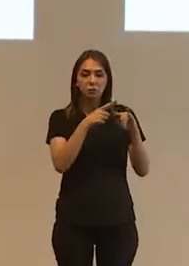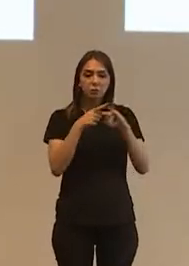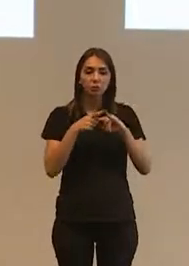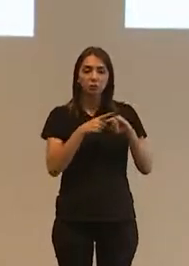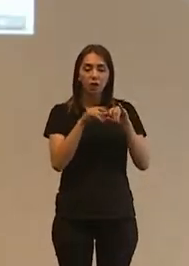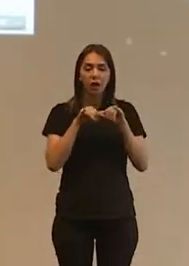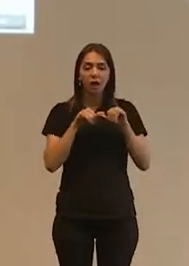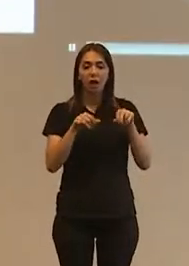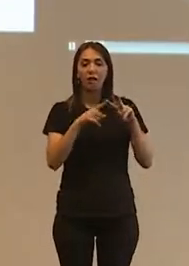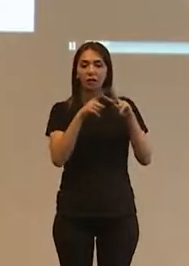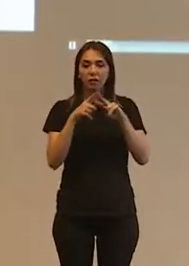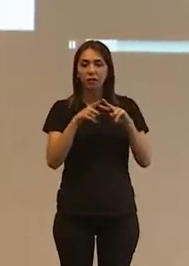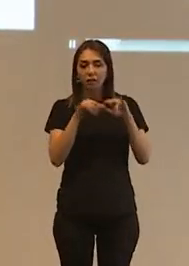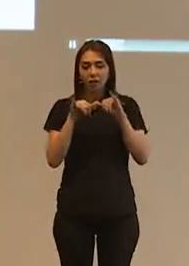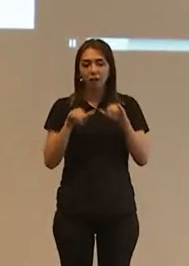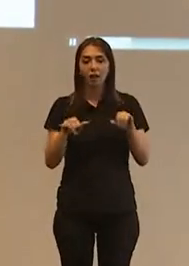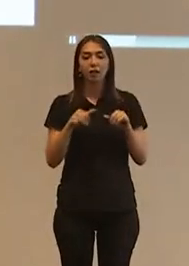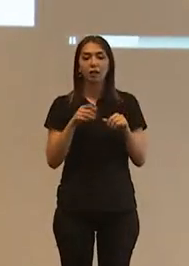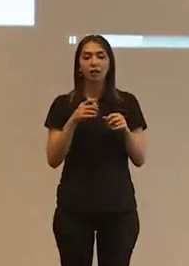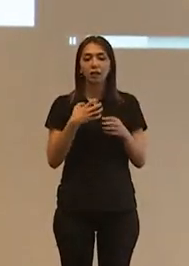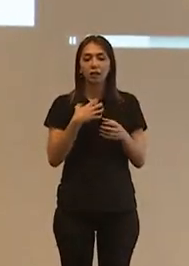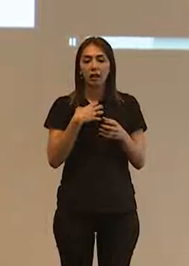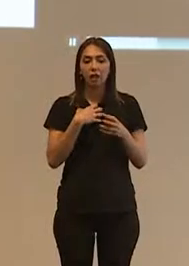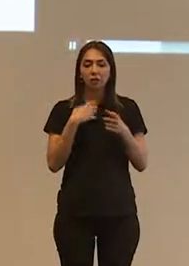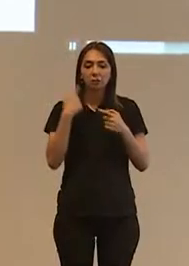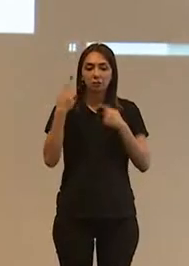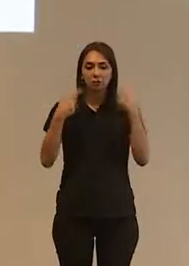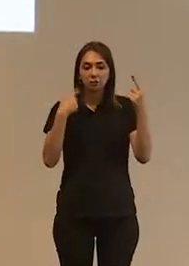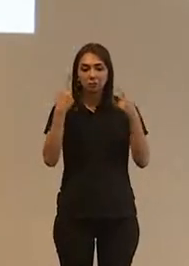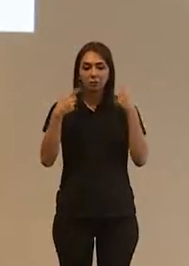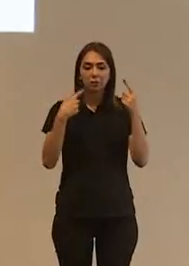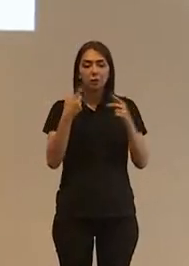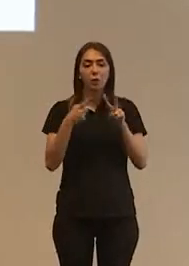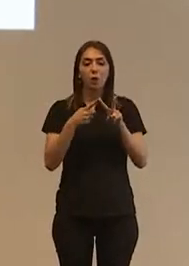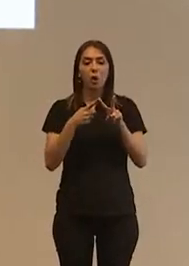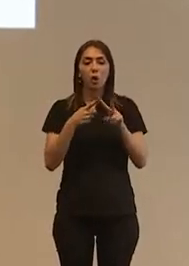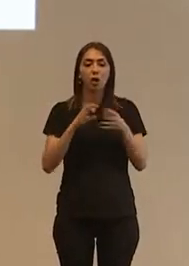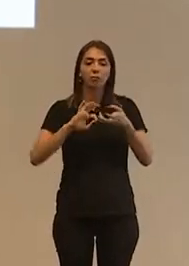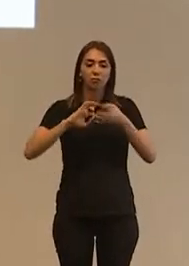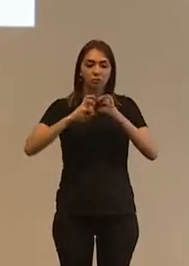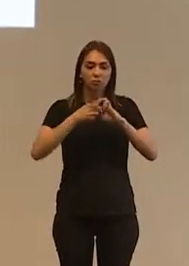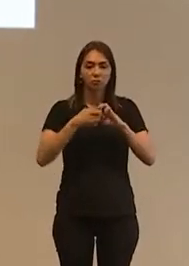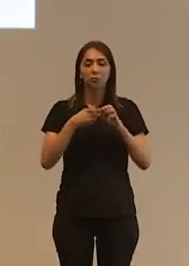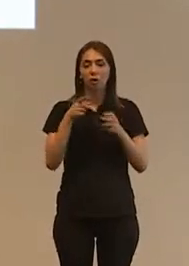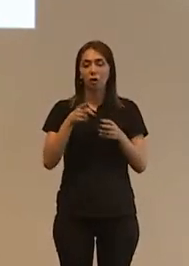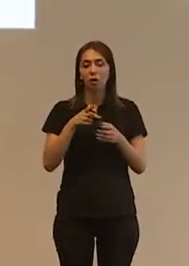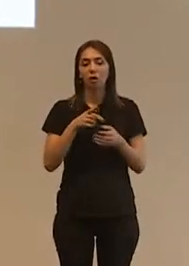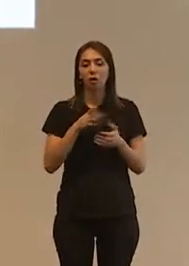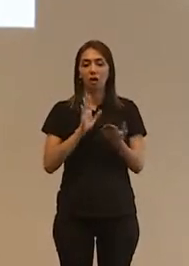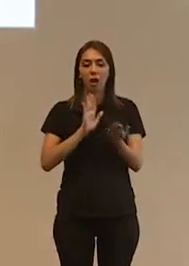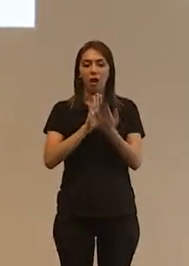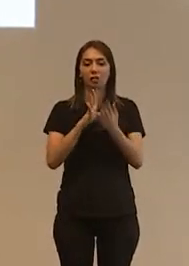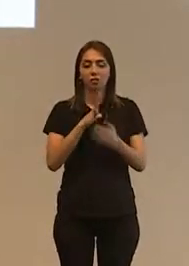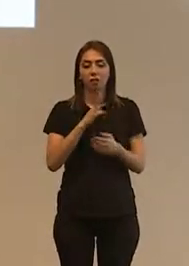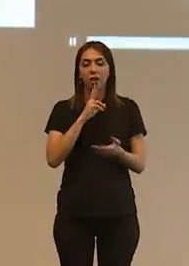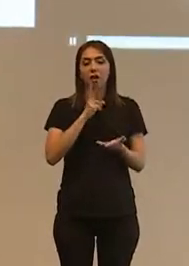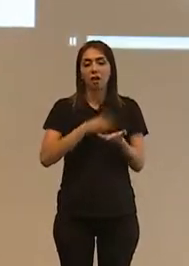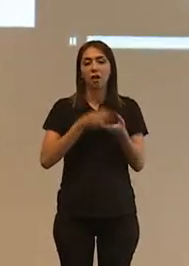choice and this decision making process has its geometrical